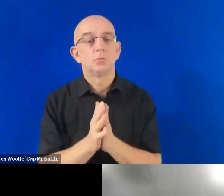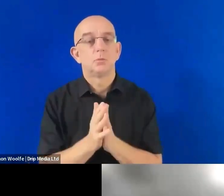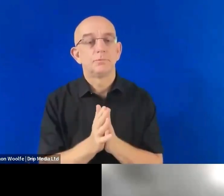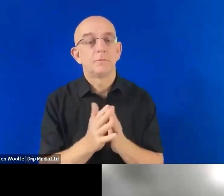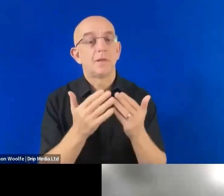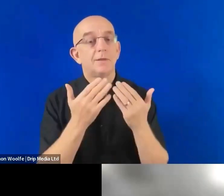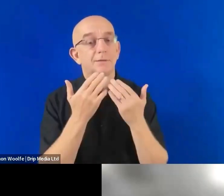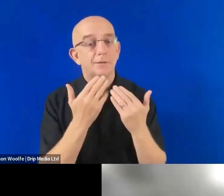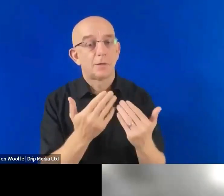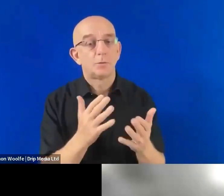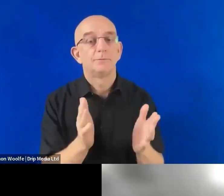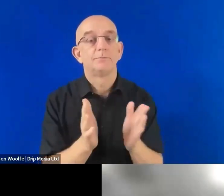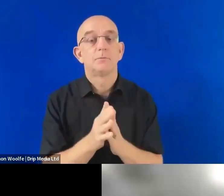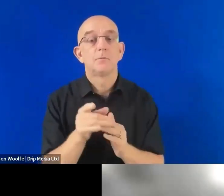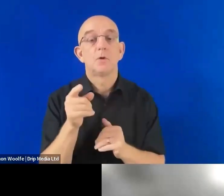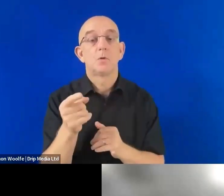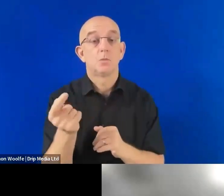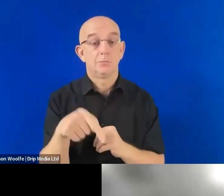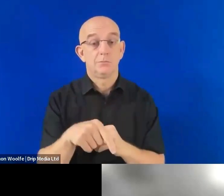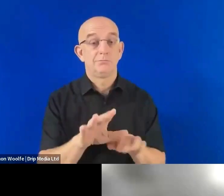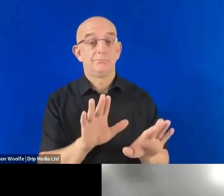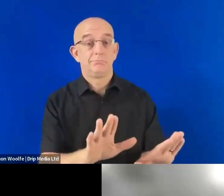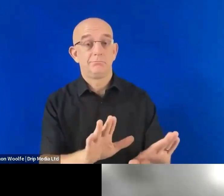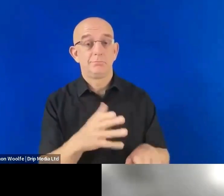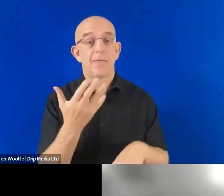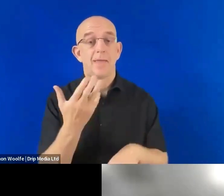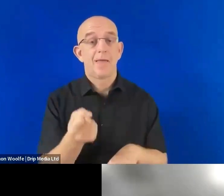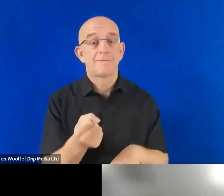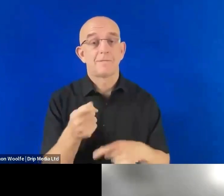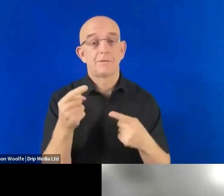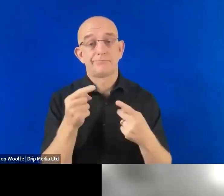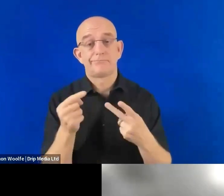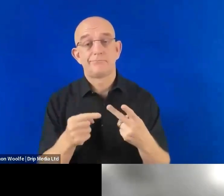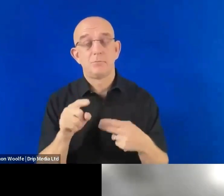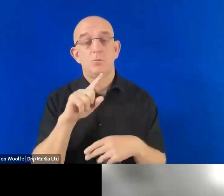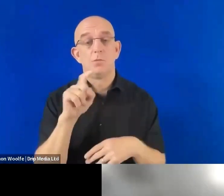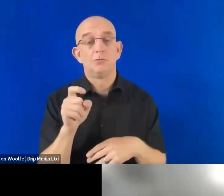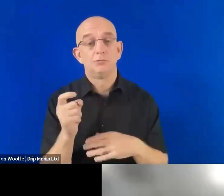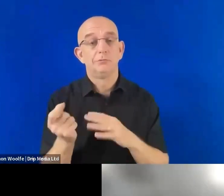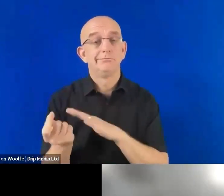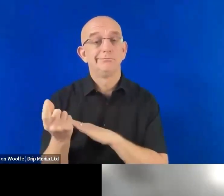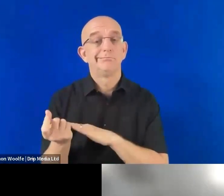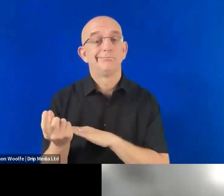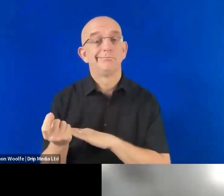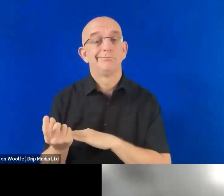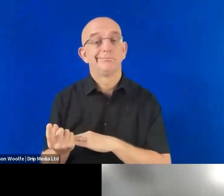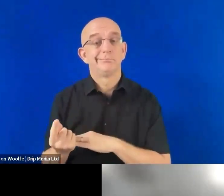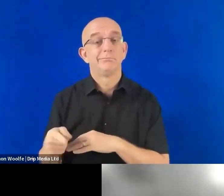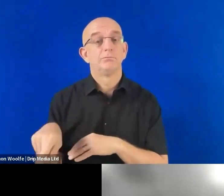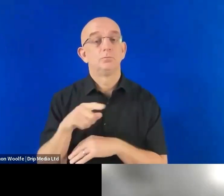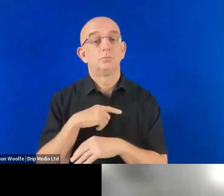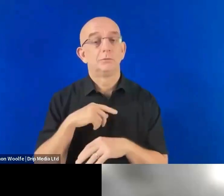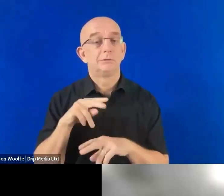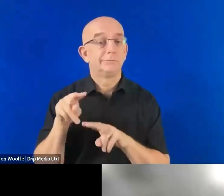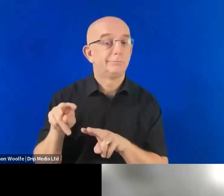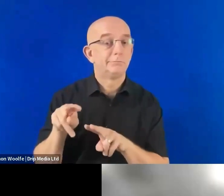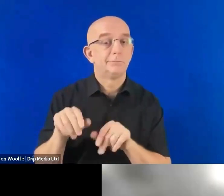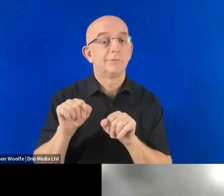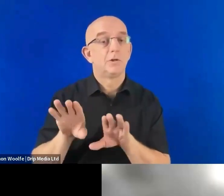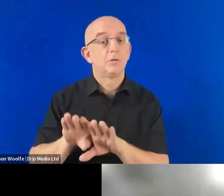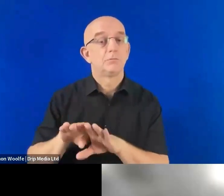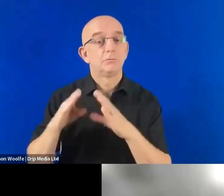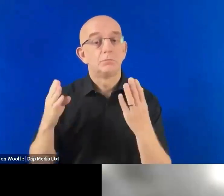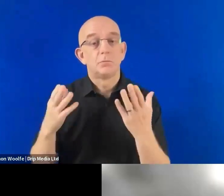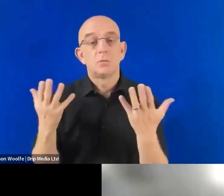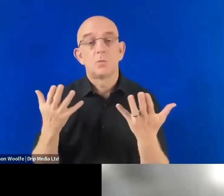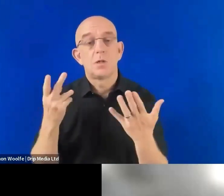few questions pop up, and please look into the open question to see some of the questions that maybe